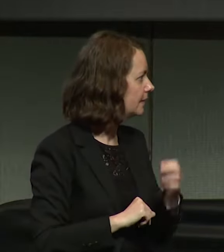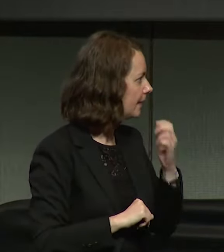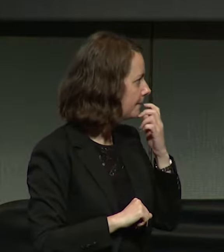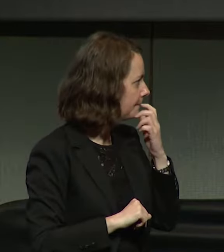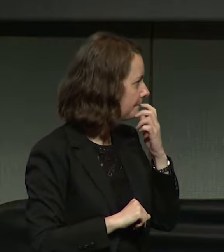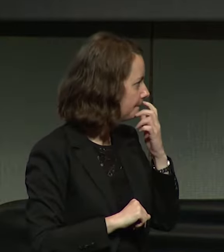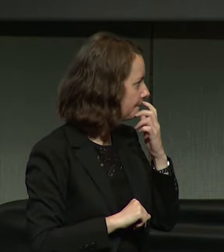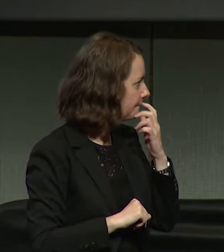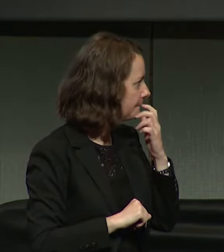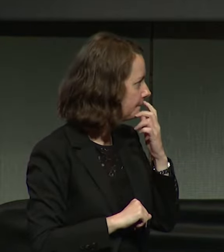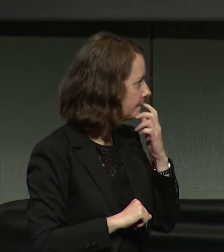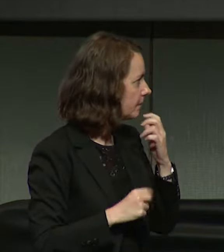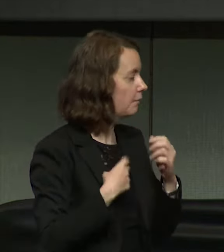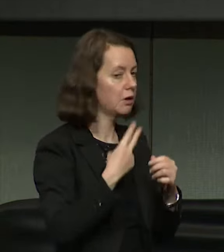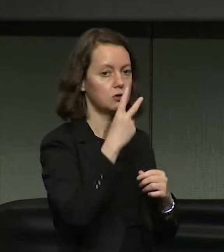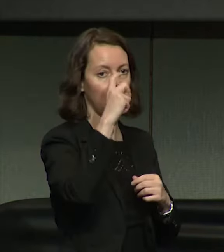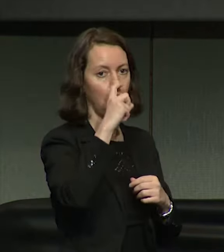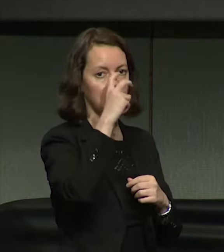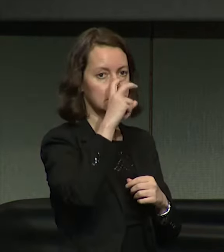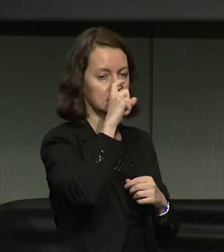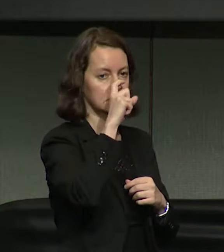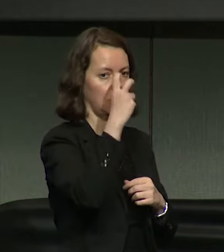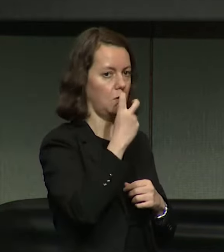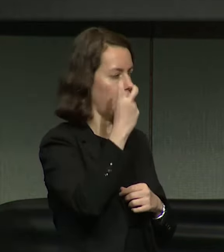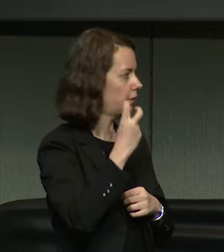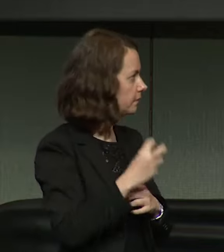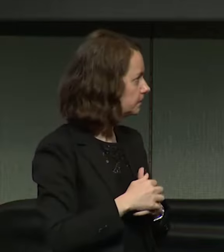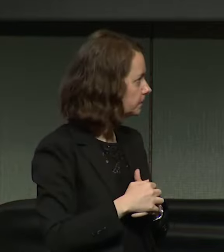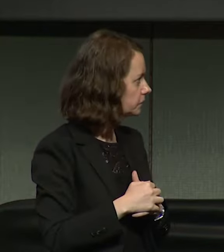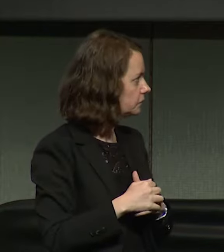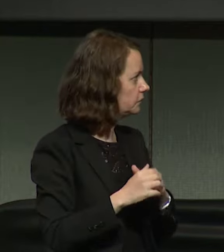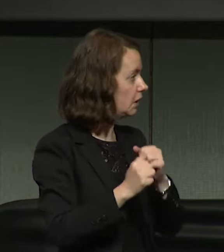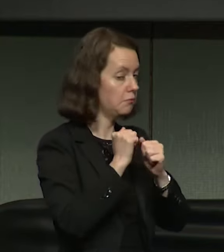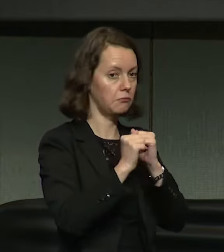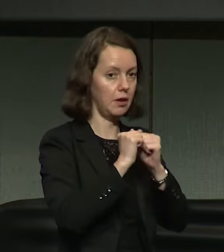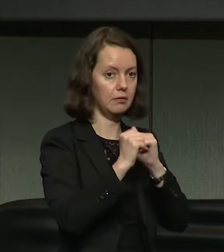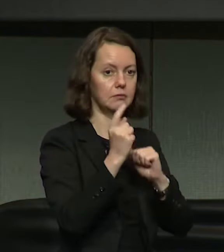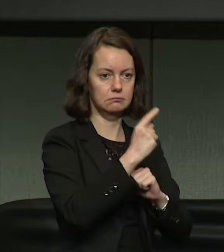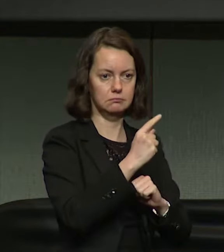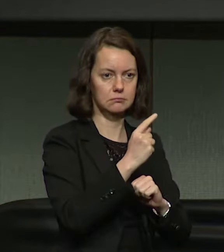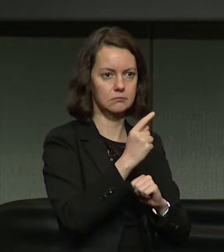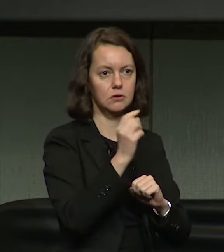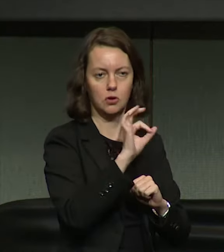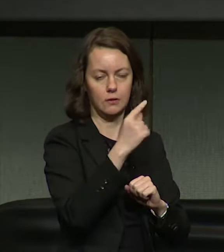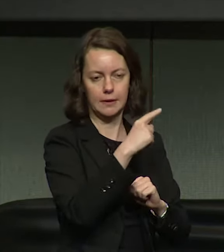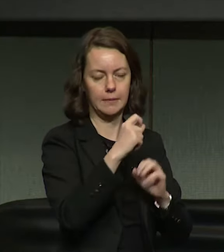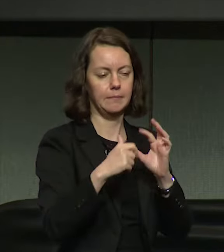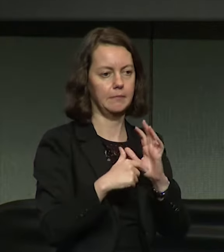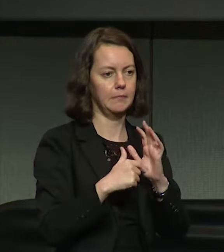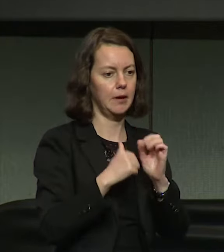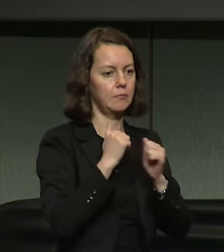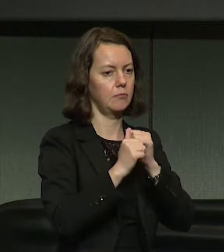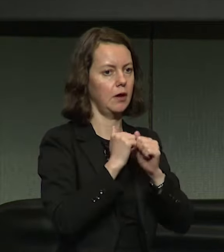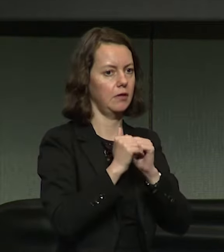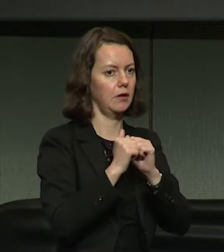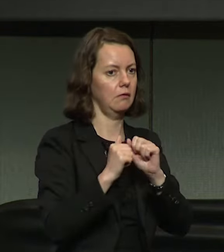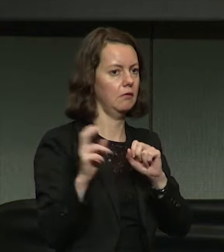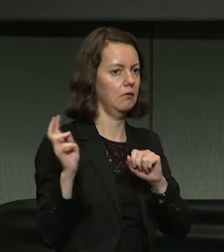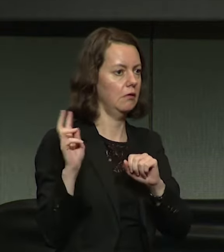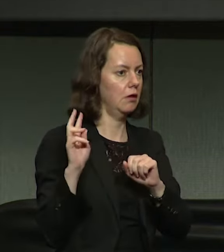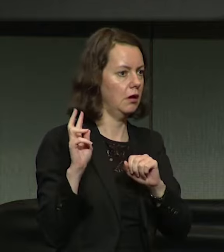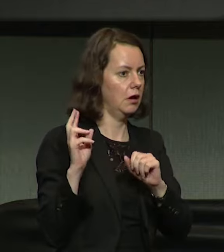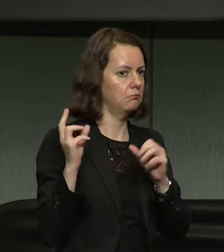that's my two big sisters. My brother is in that photo, well, he's not in that photo there, but he and I started grade